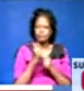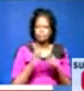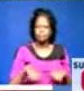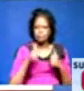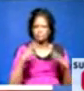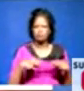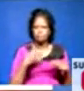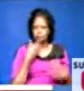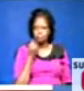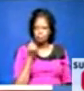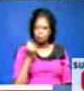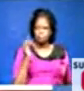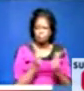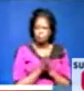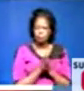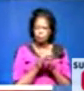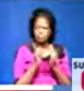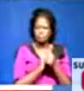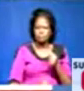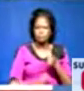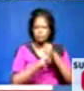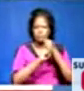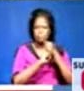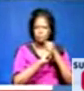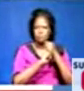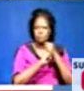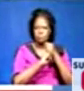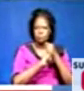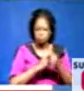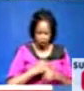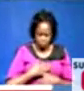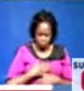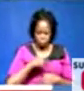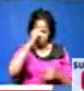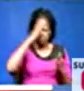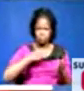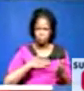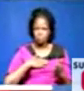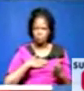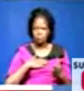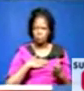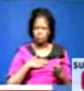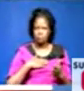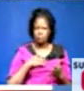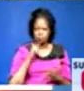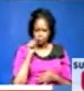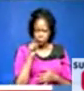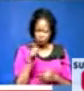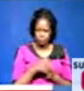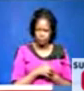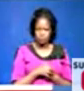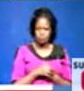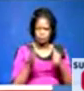much better. And with the support of His Excellency, my governor, one of his